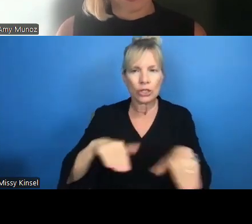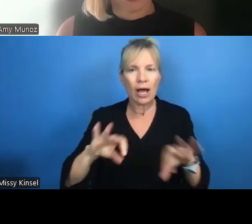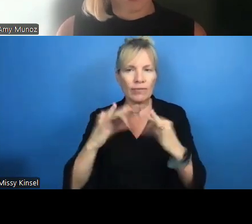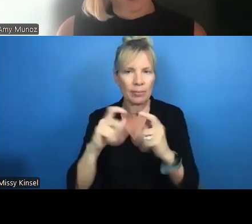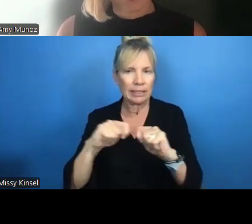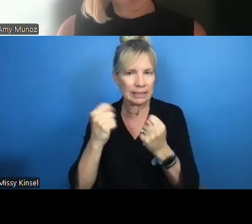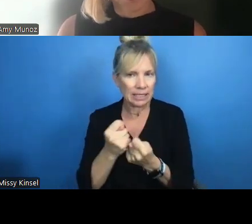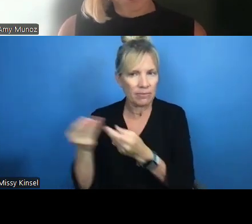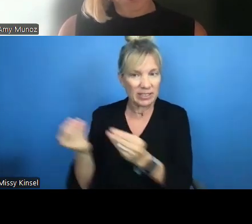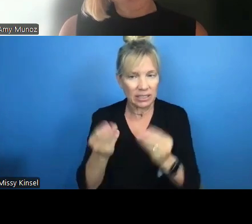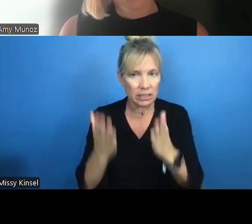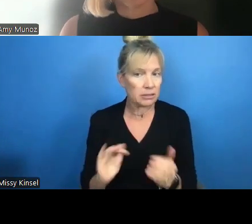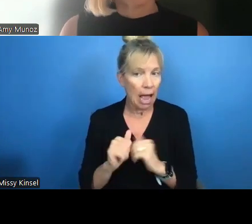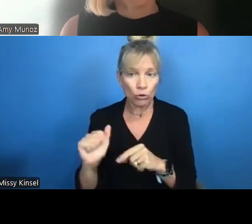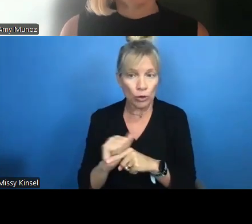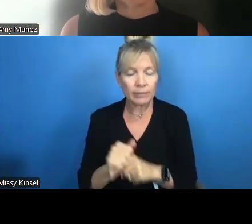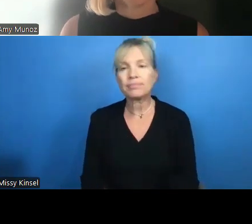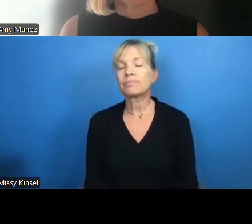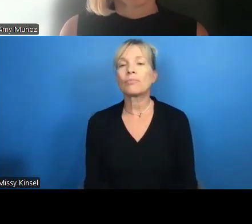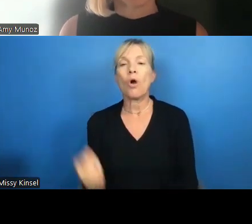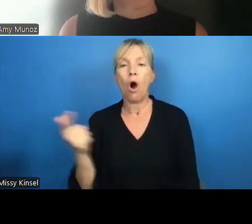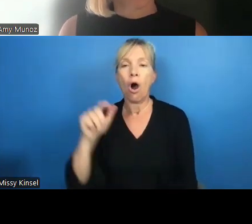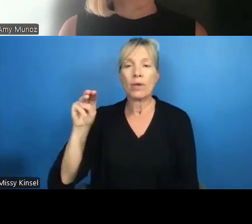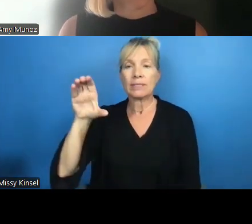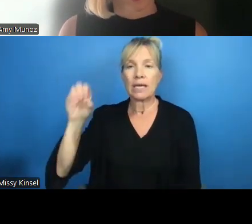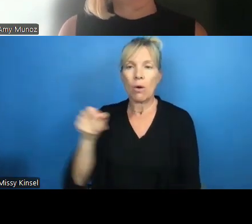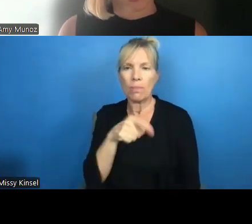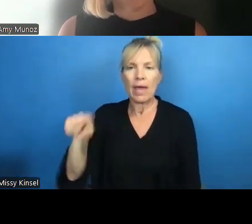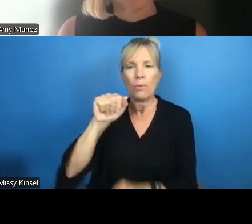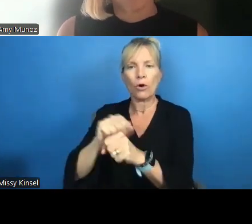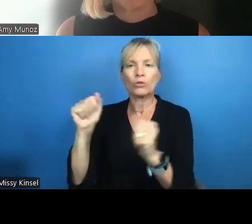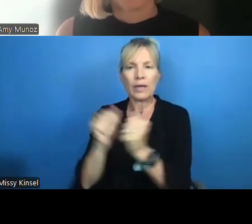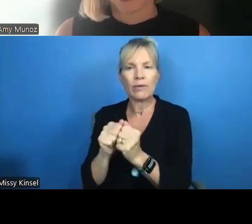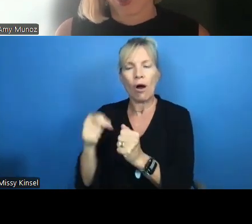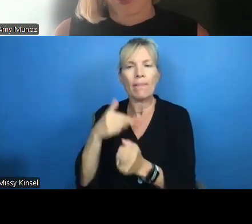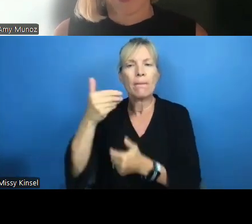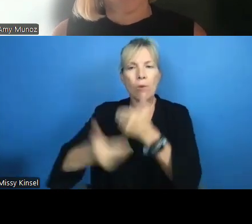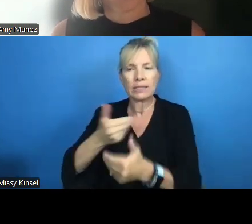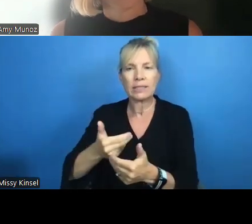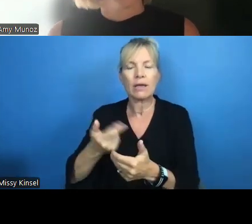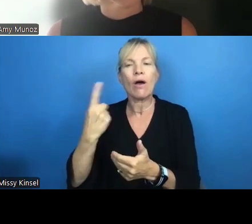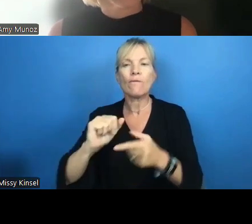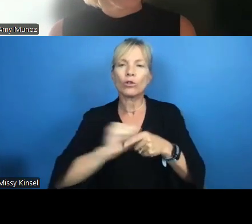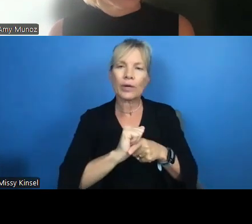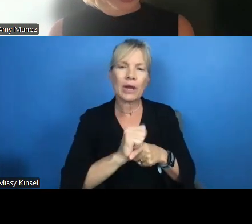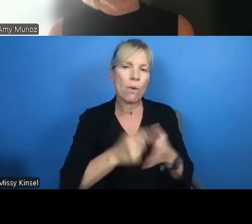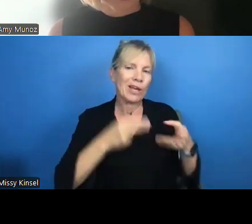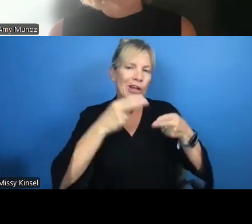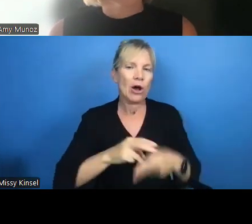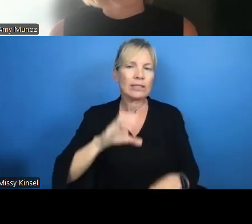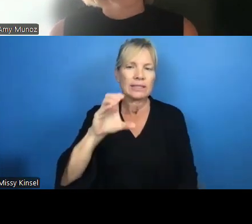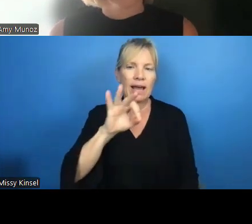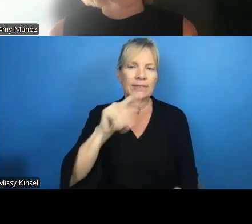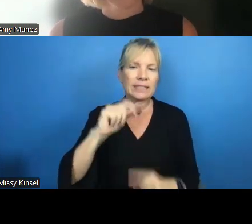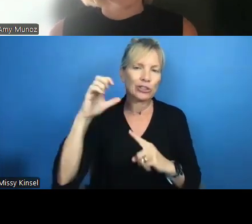team facilitators. All of our MCOs work together on a process for training what we call CFT